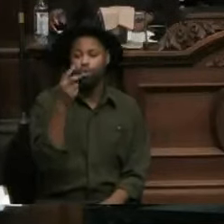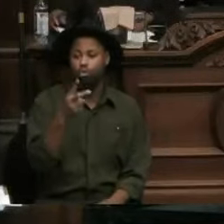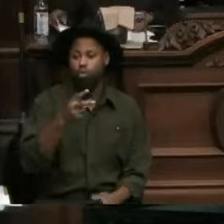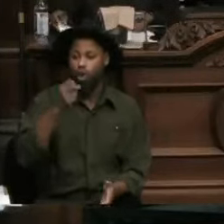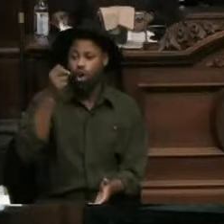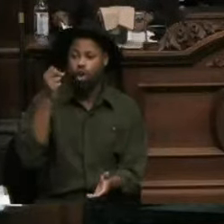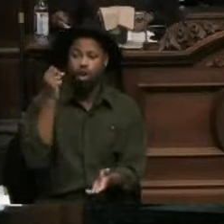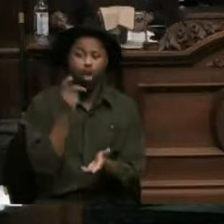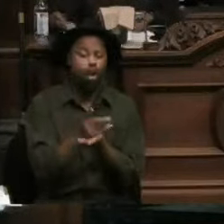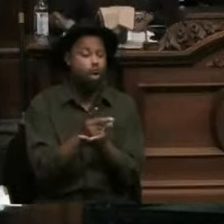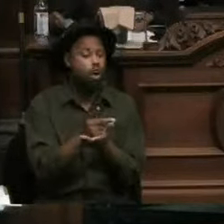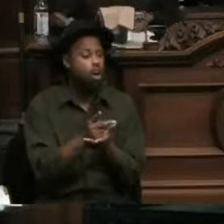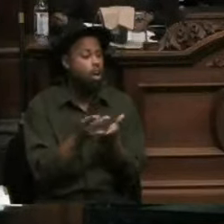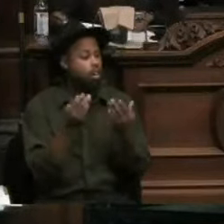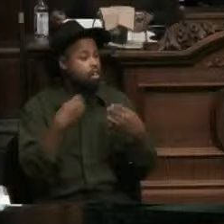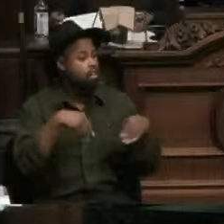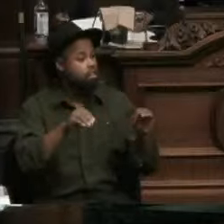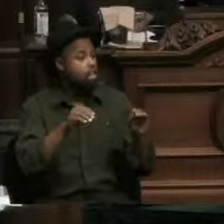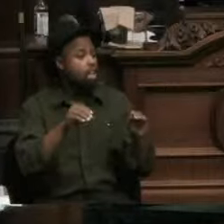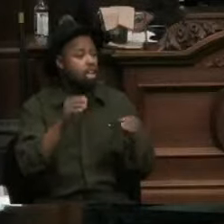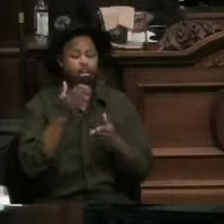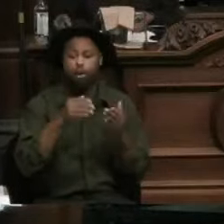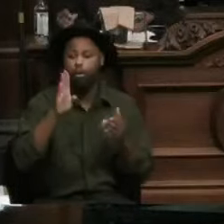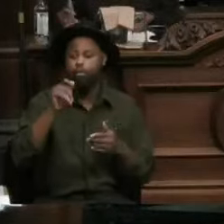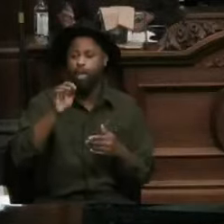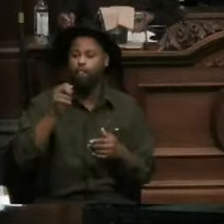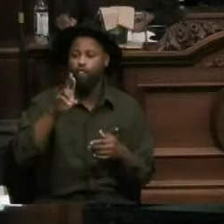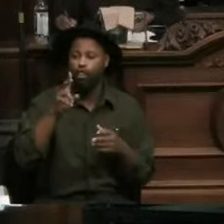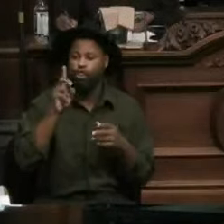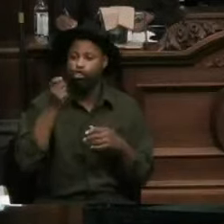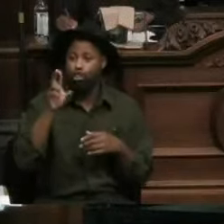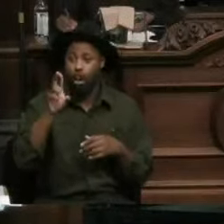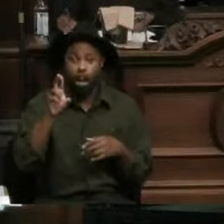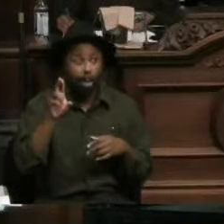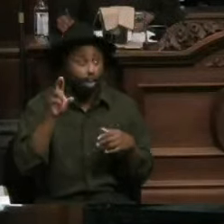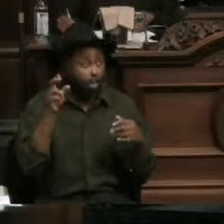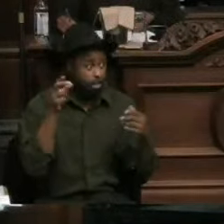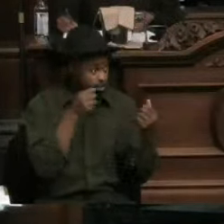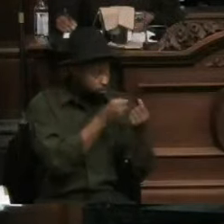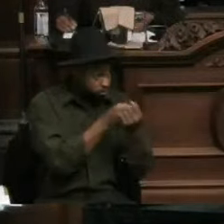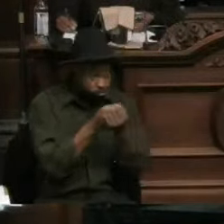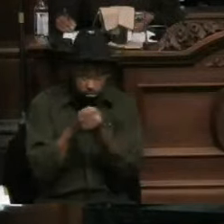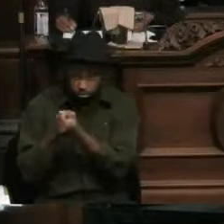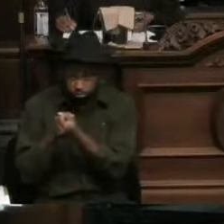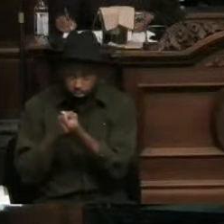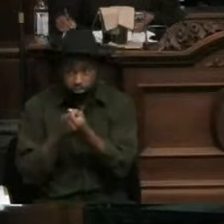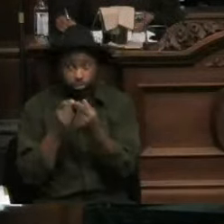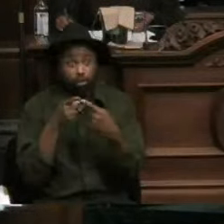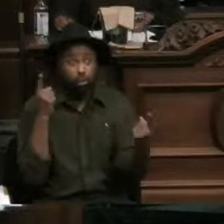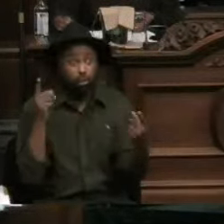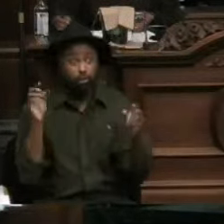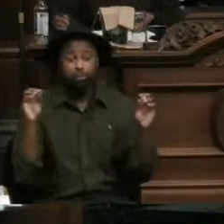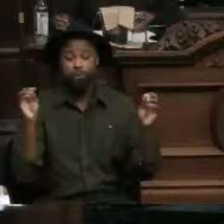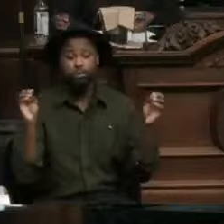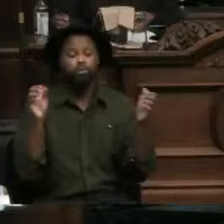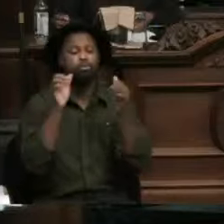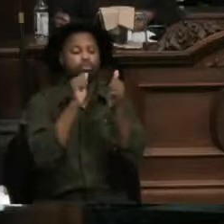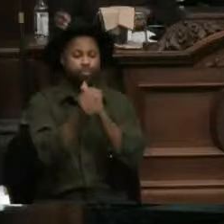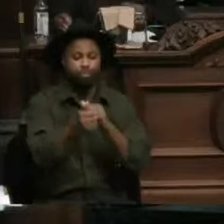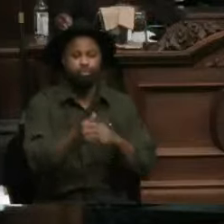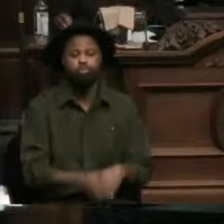authorizing the sale of an abandoned portion of Balfour Drive. All in favor, please say aye. Aye. Aye. Any opposed? Motion